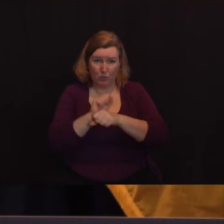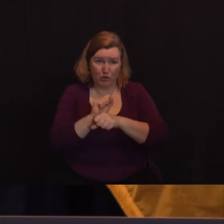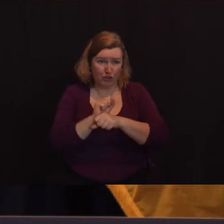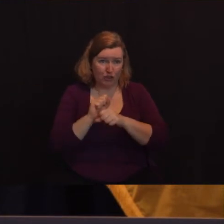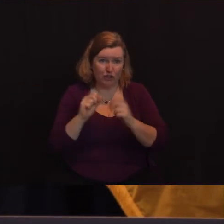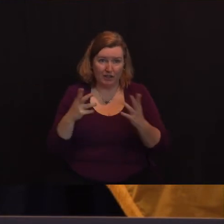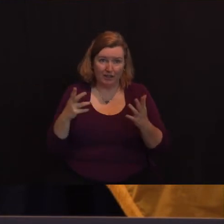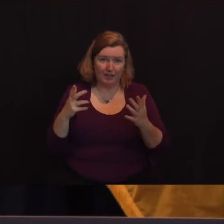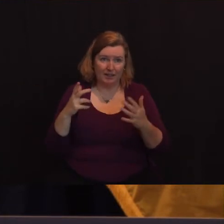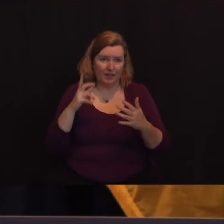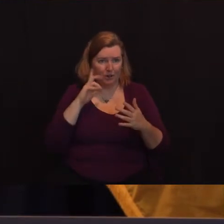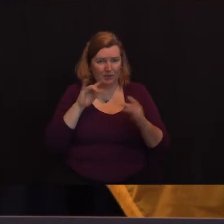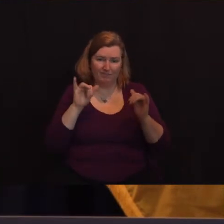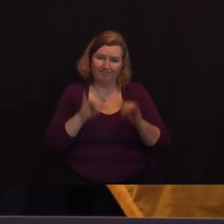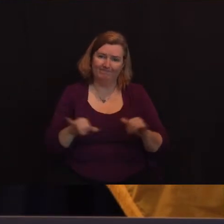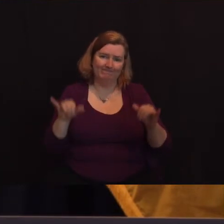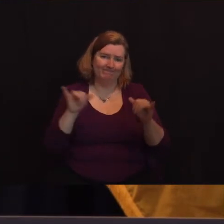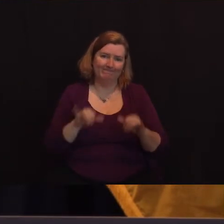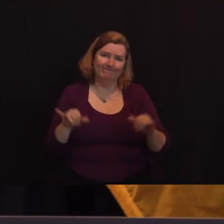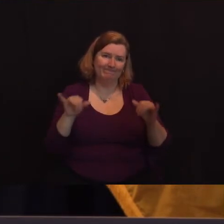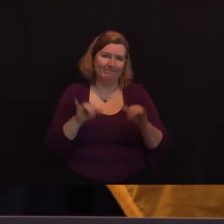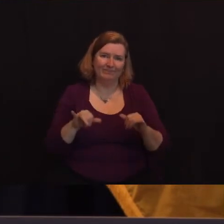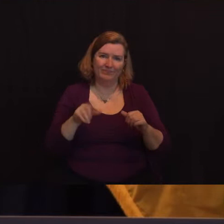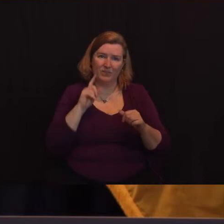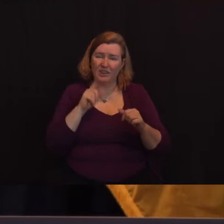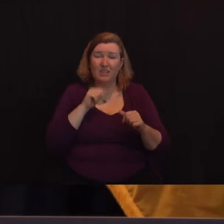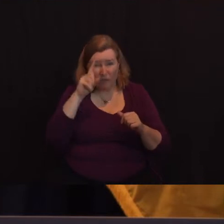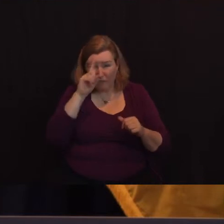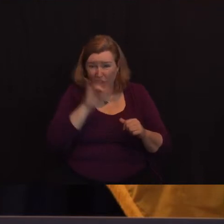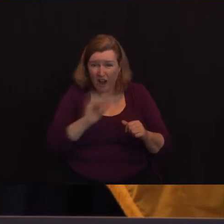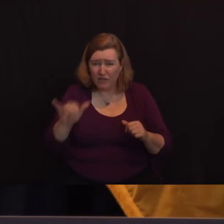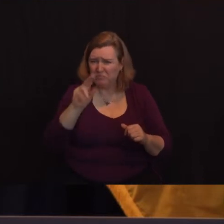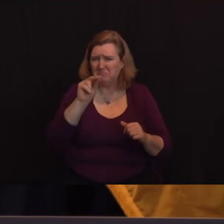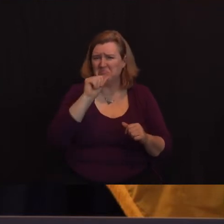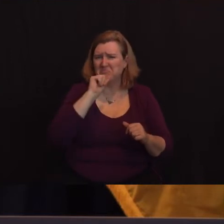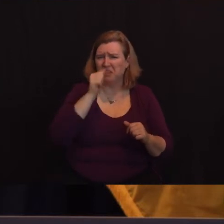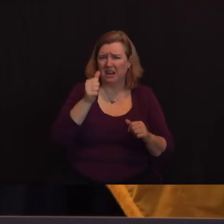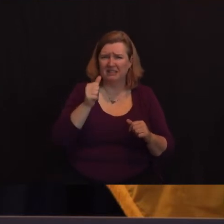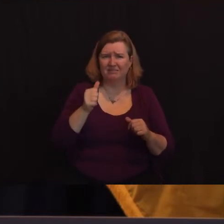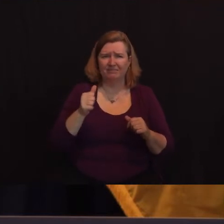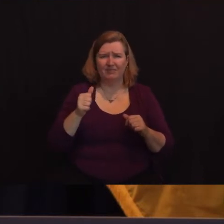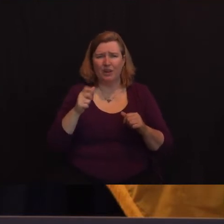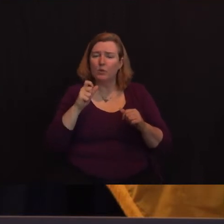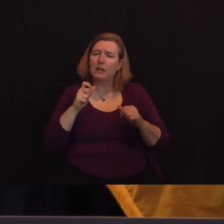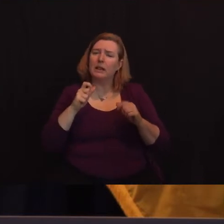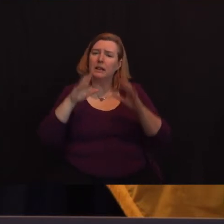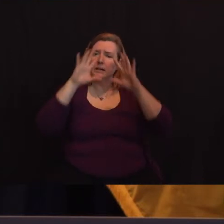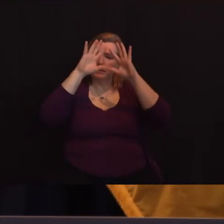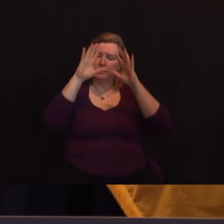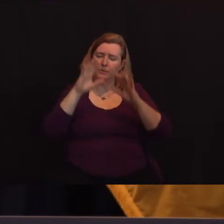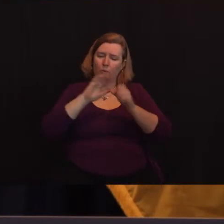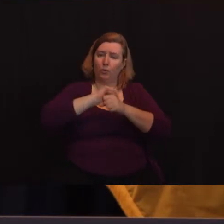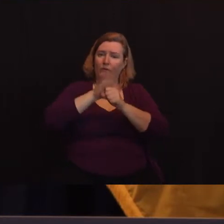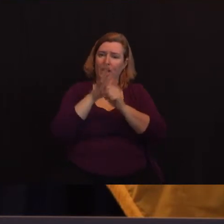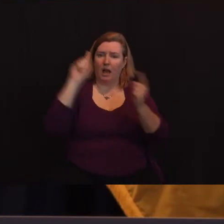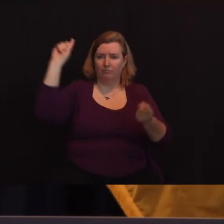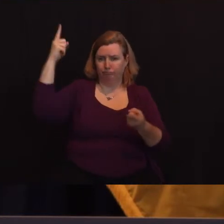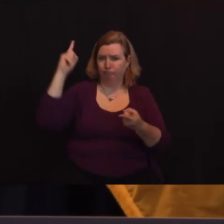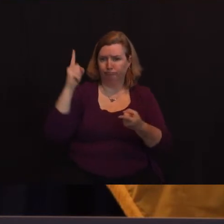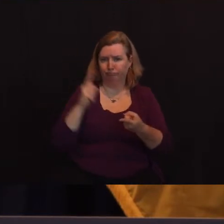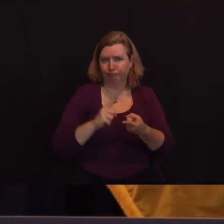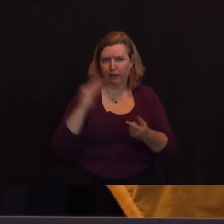not forever and for always. This virus is clearly headed down right now, and at a certain point, I don't know when, we're all going to be